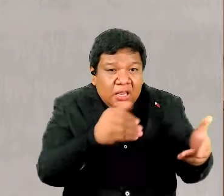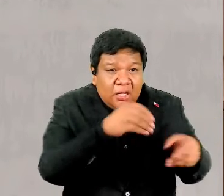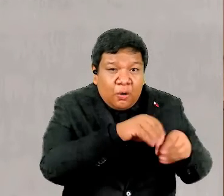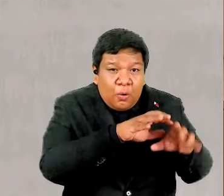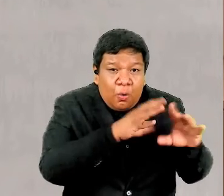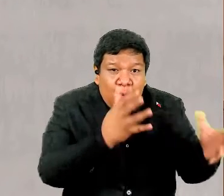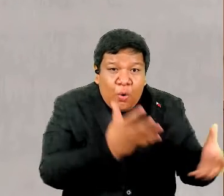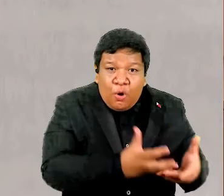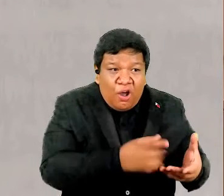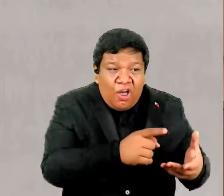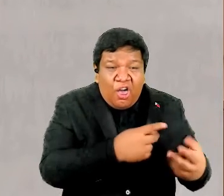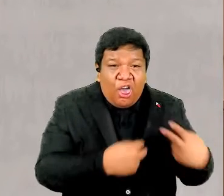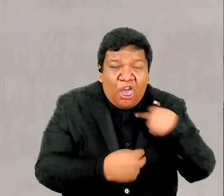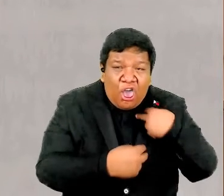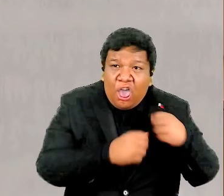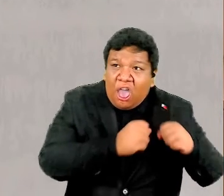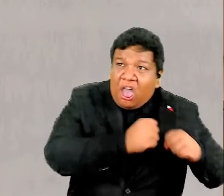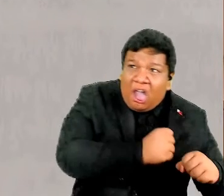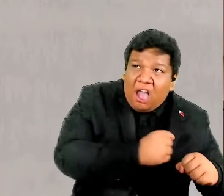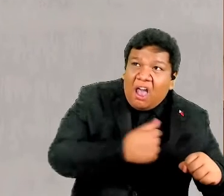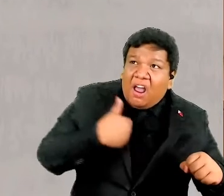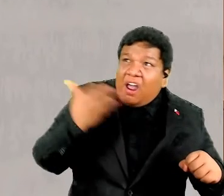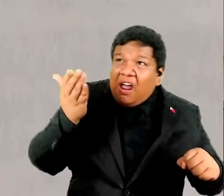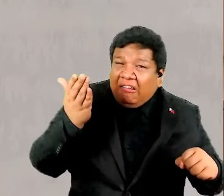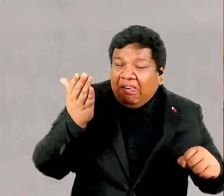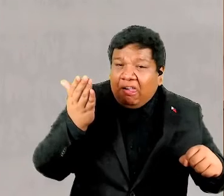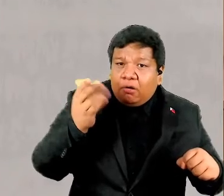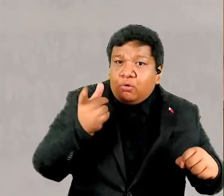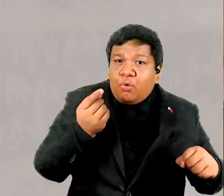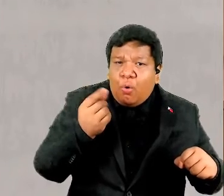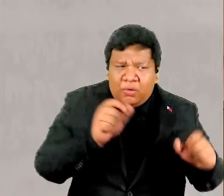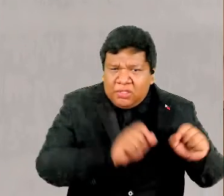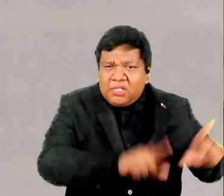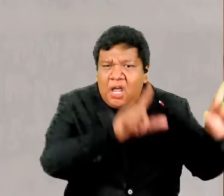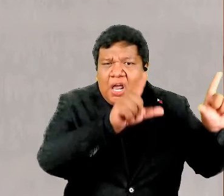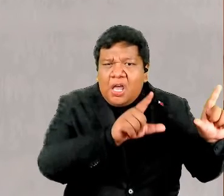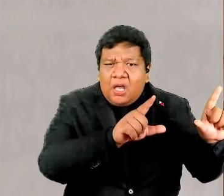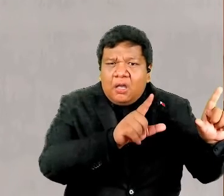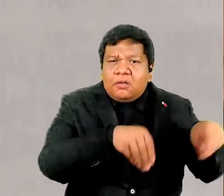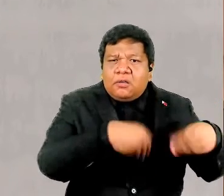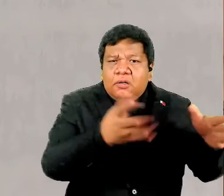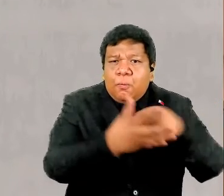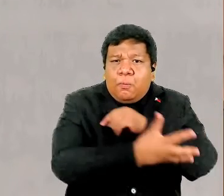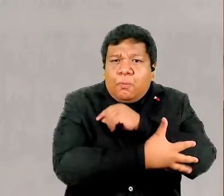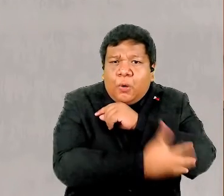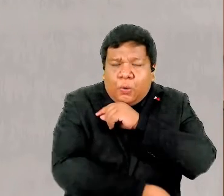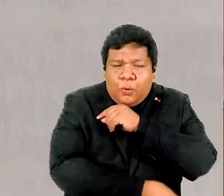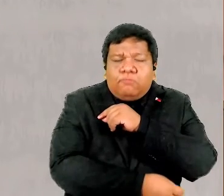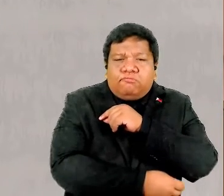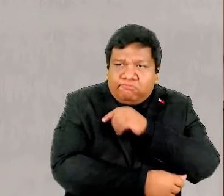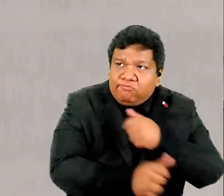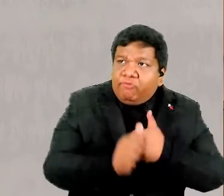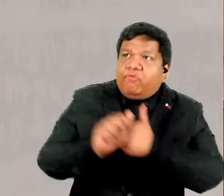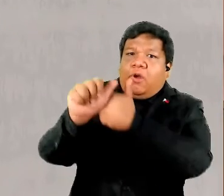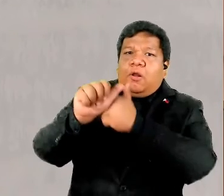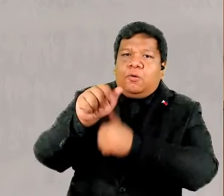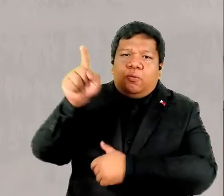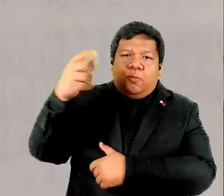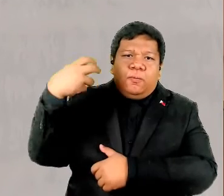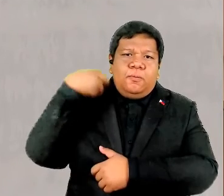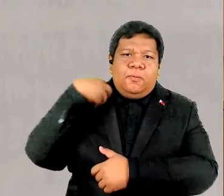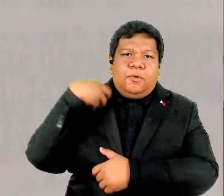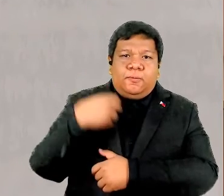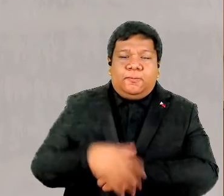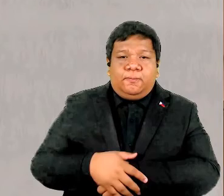your earthly treasures prevent you from following and serving the master, then sell it and give it to the poor, and then follow